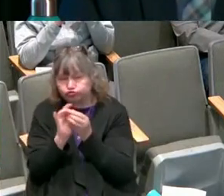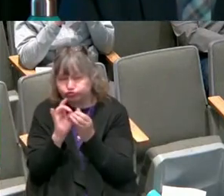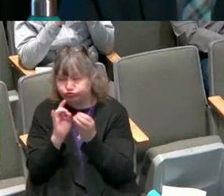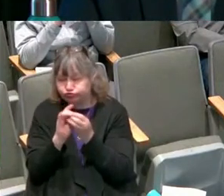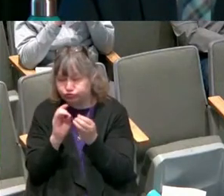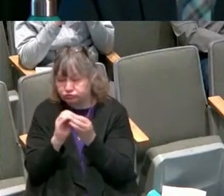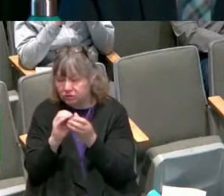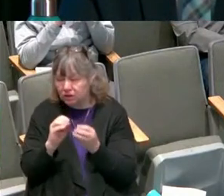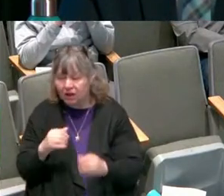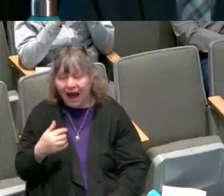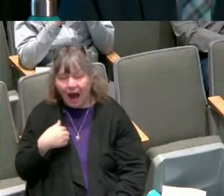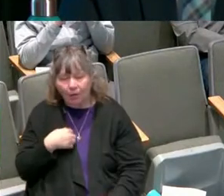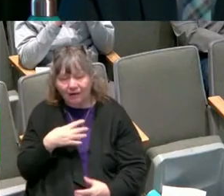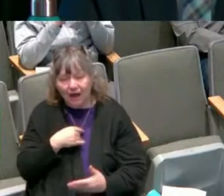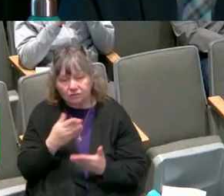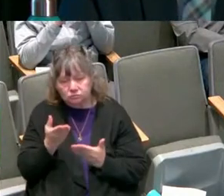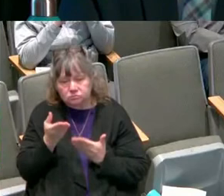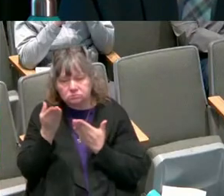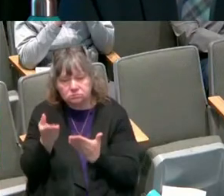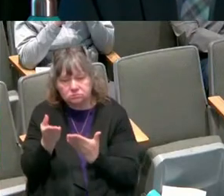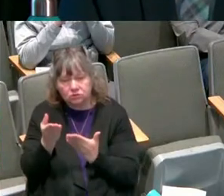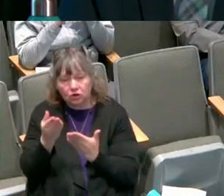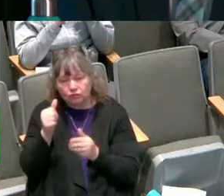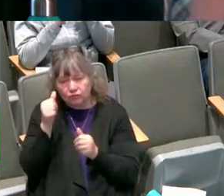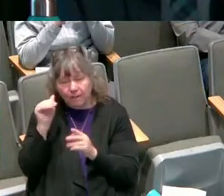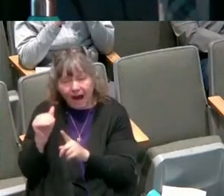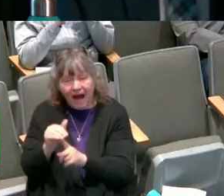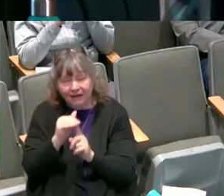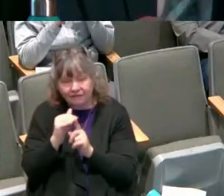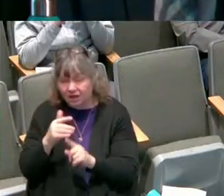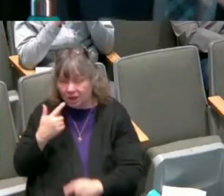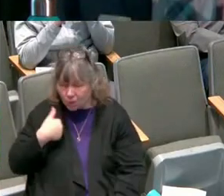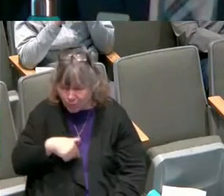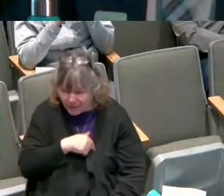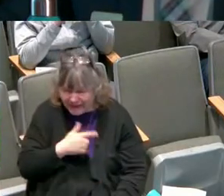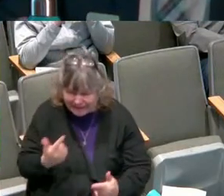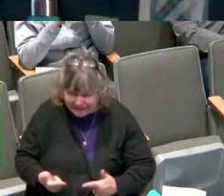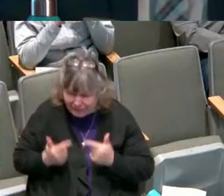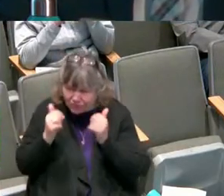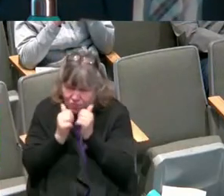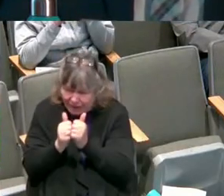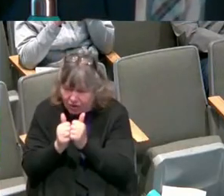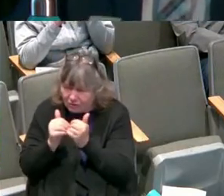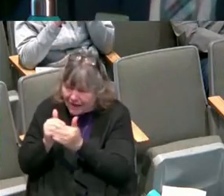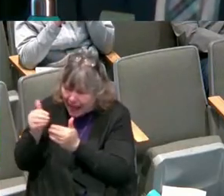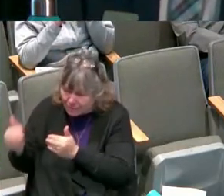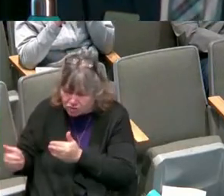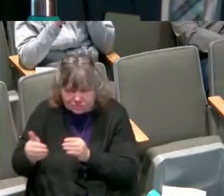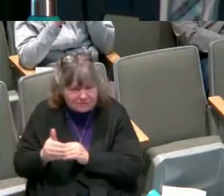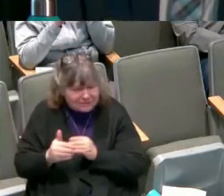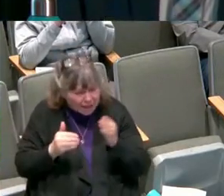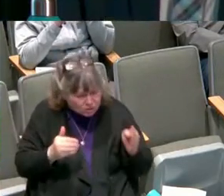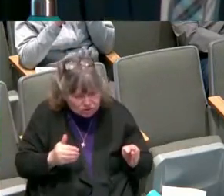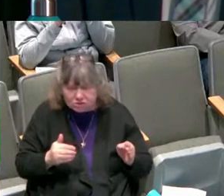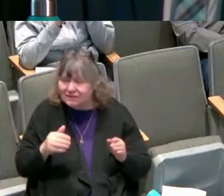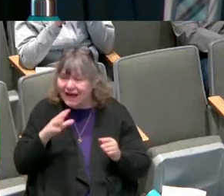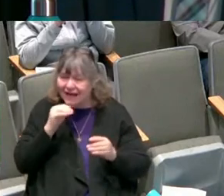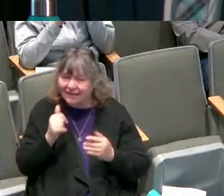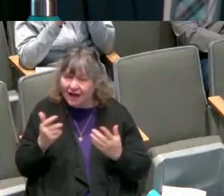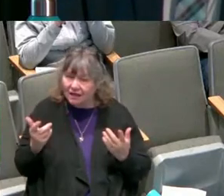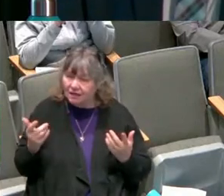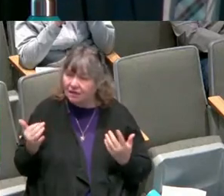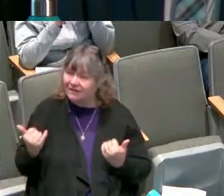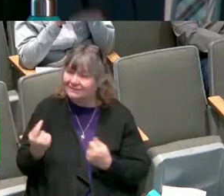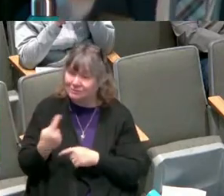I'd like to take one moment to remind all of us that we are neighbors before and we will be neighbors again